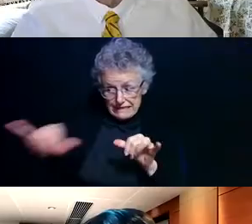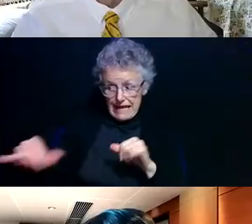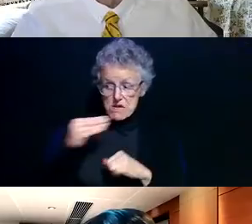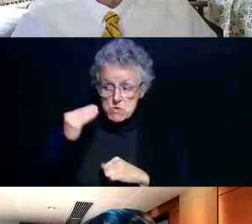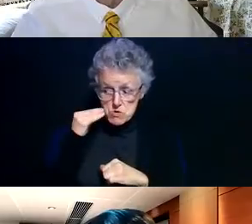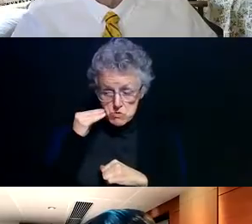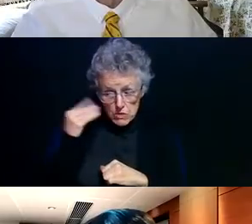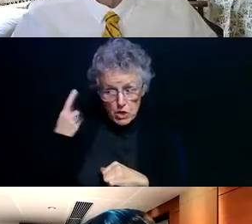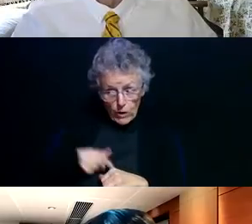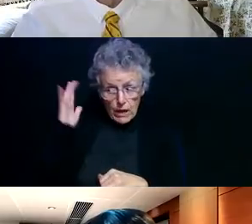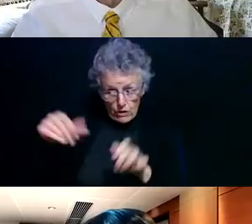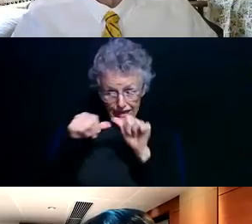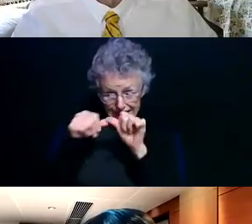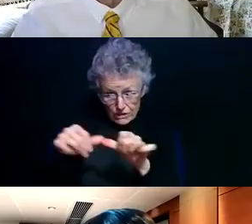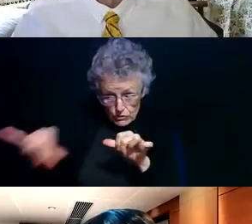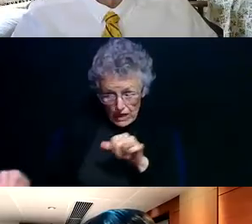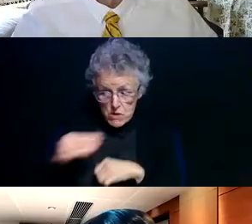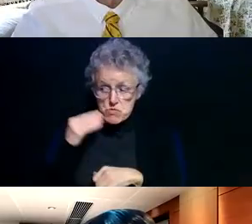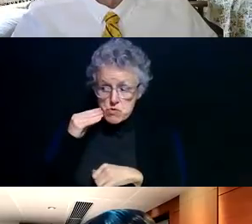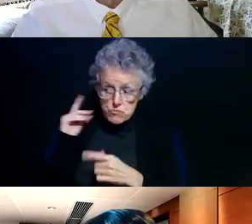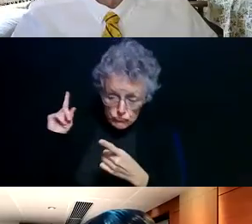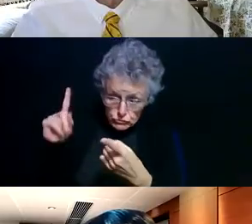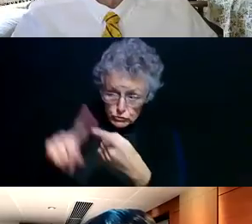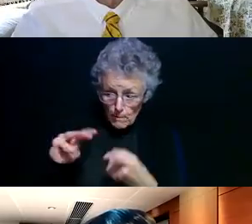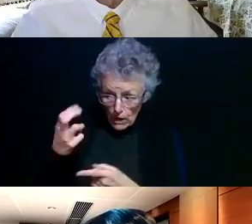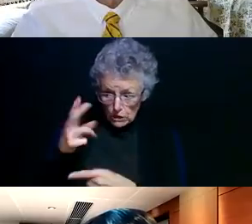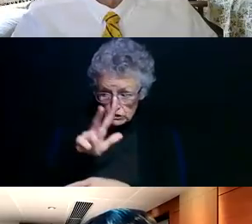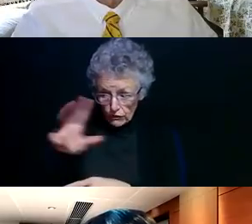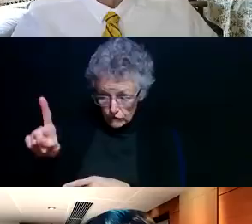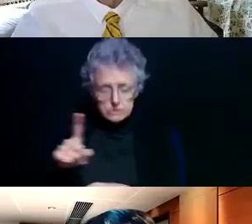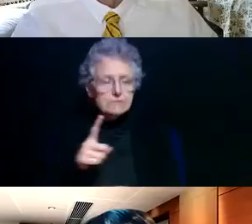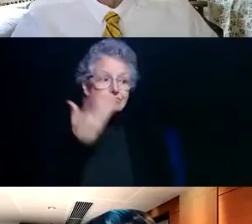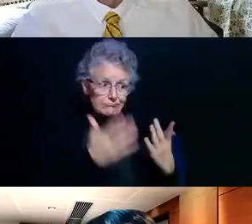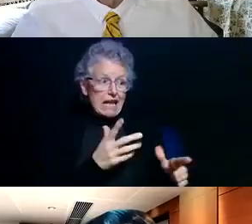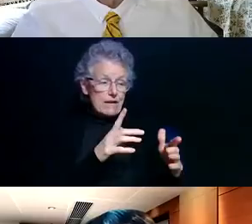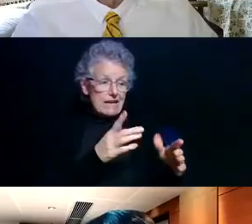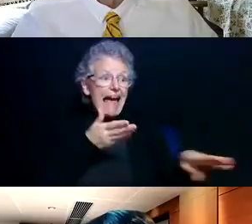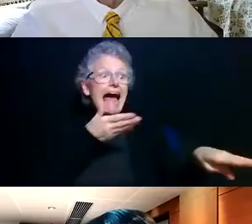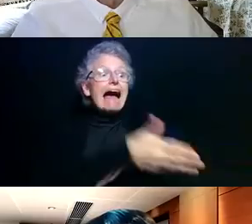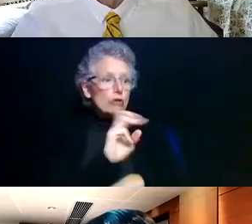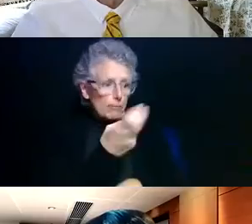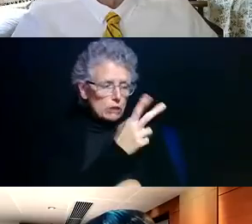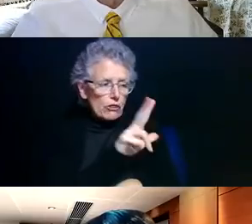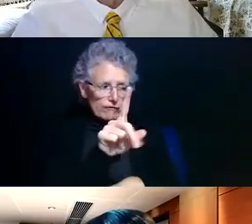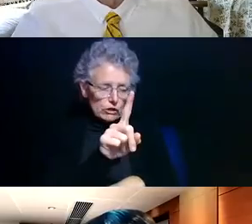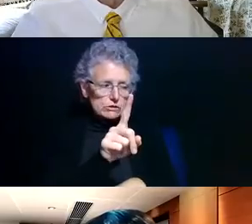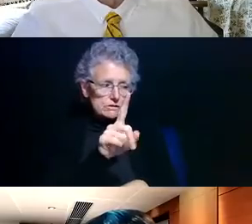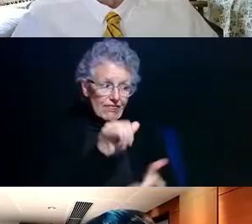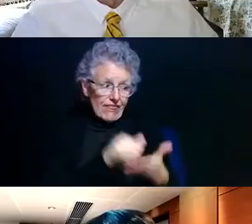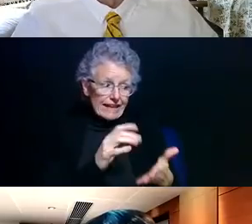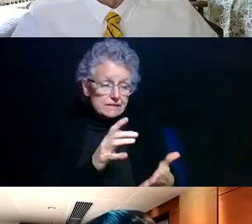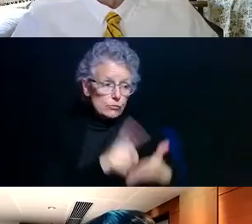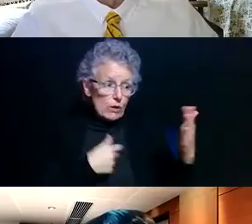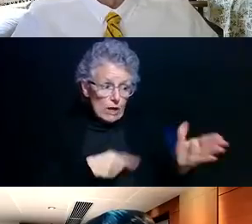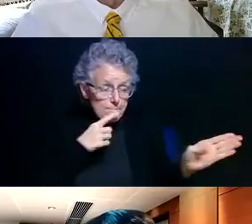we will continue to work remotely through March 31st? At least, yes, that's what we're looking at. And of course, we'll follow